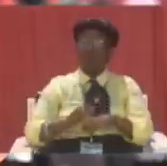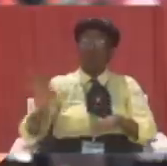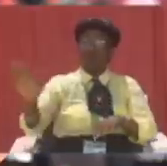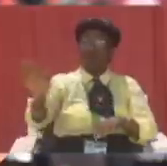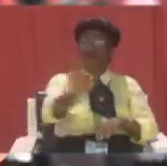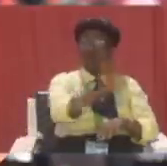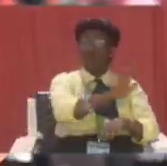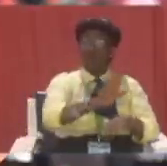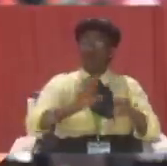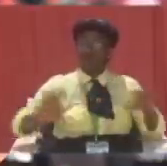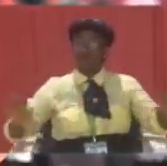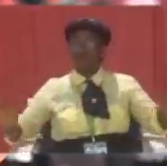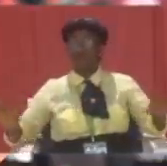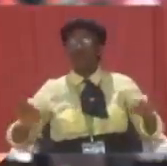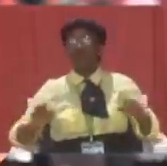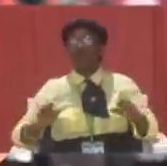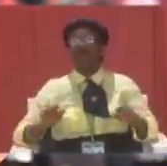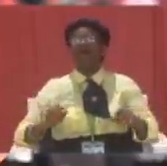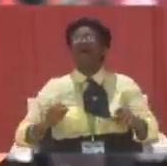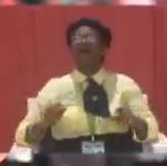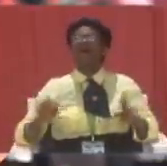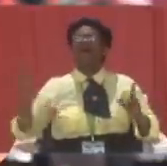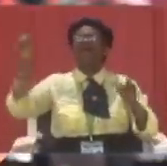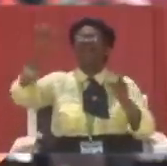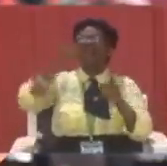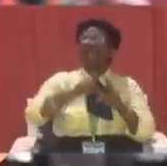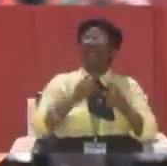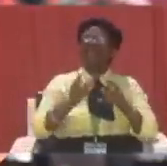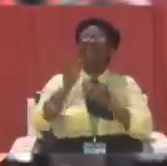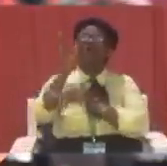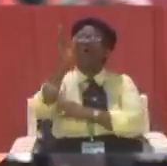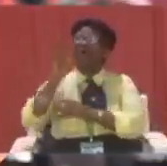Unless God in his infinite mercy comes in